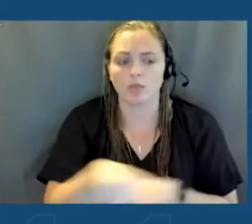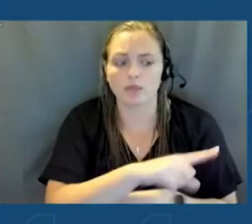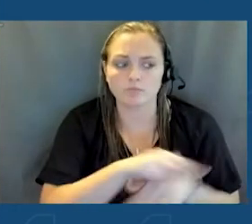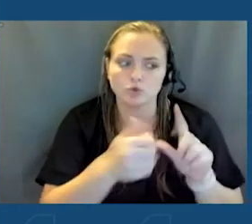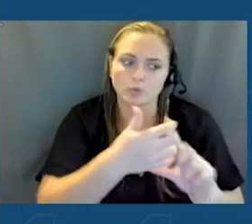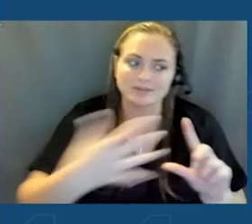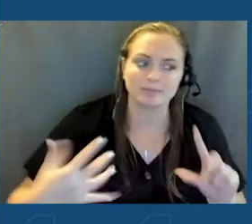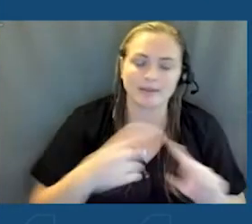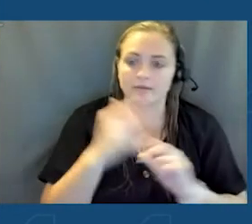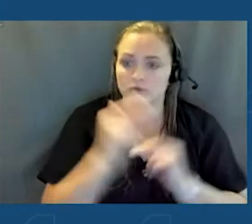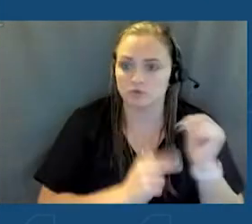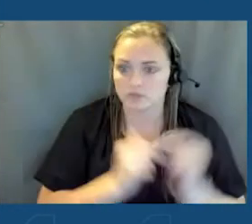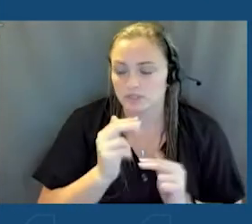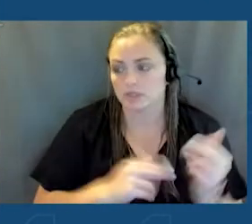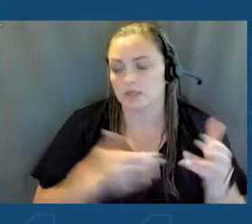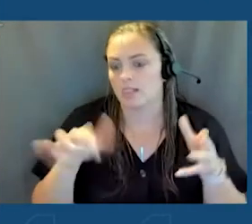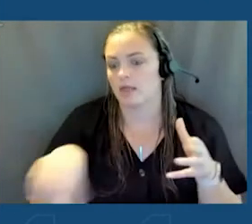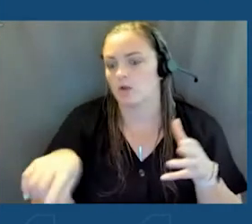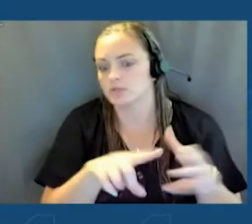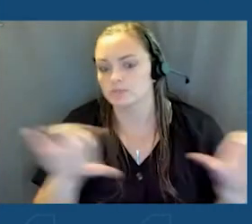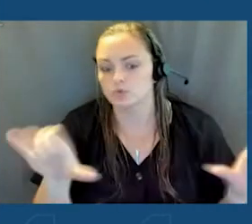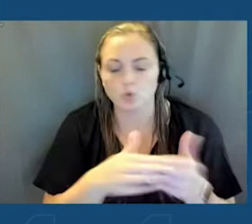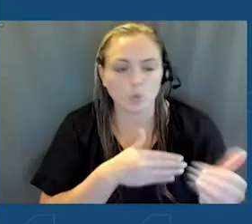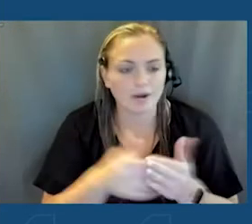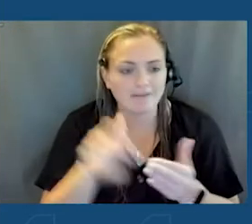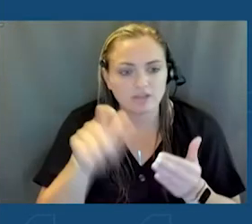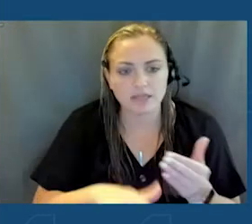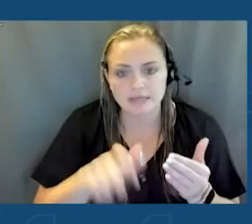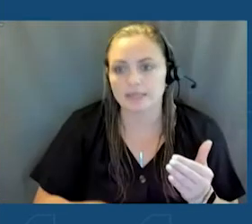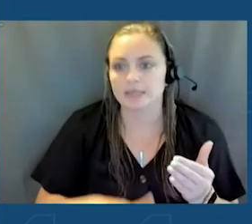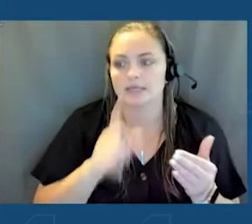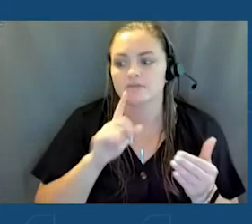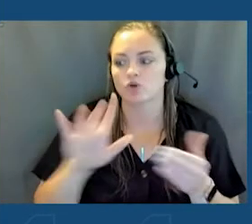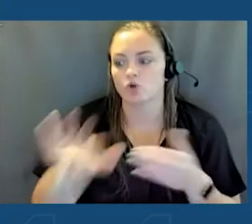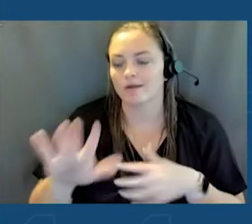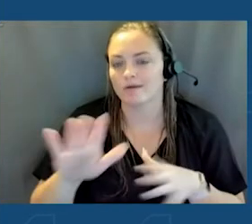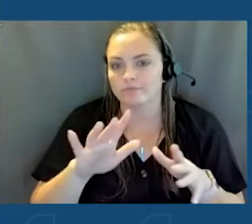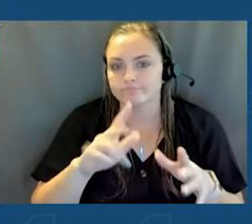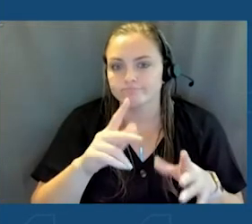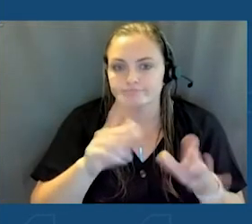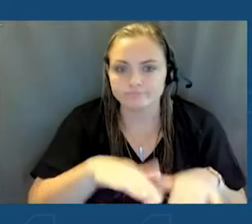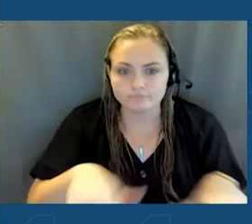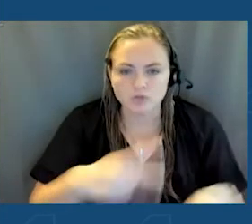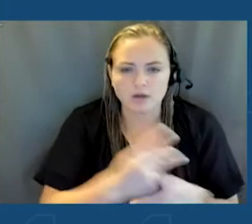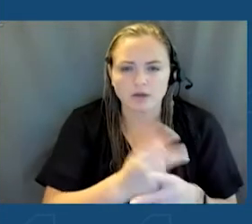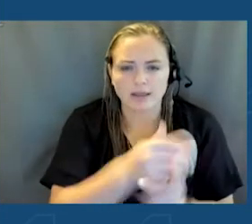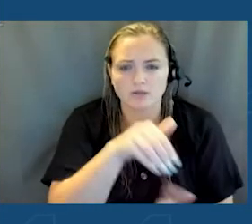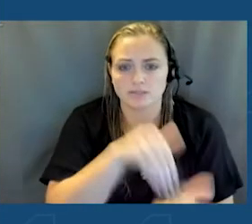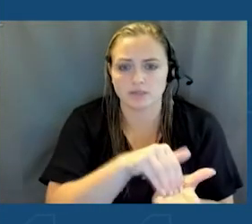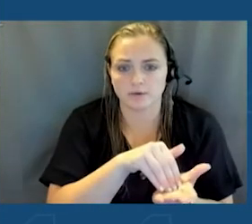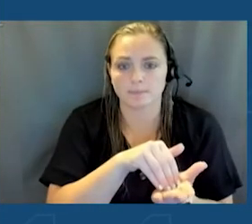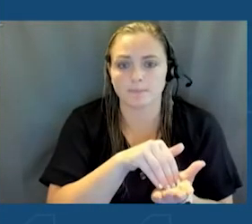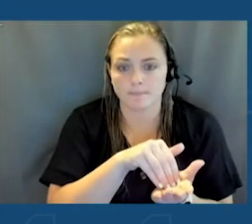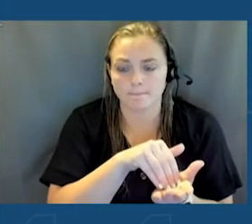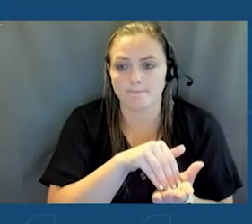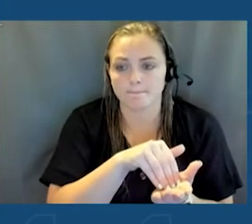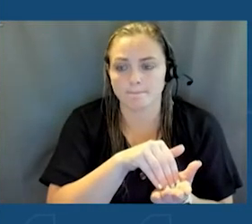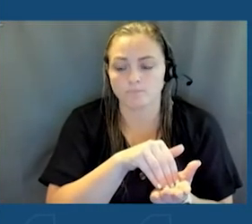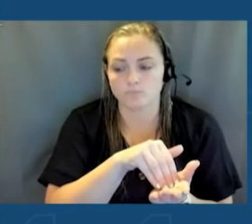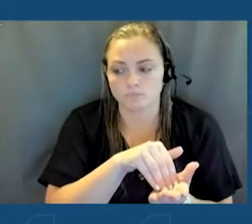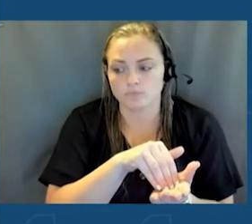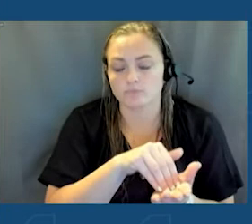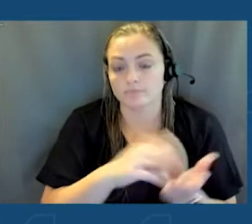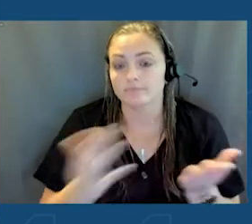It allows them to do whatever they need to get their child care center up and running. And the second is, as the governor